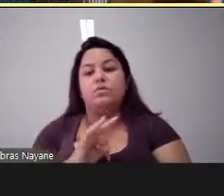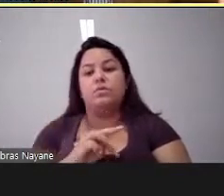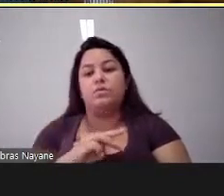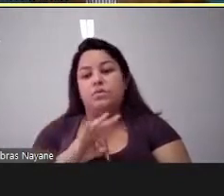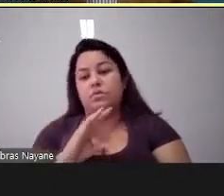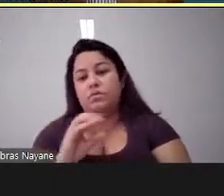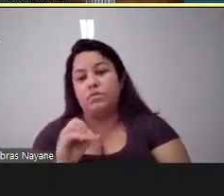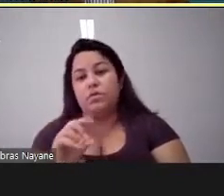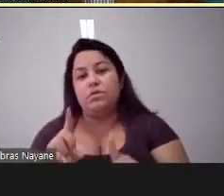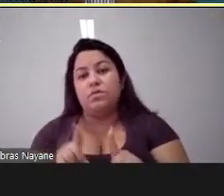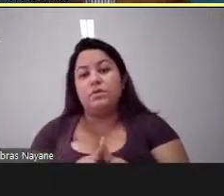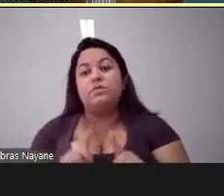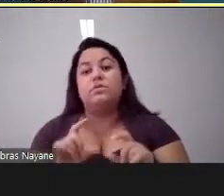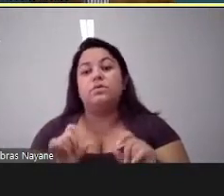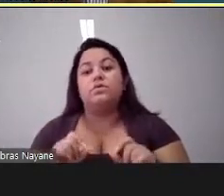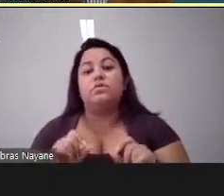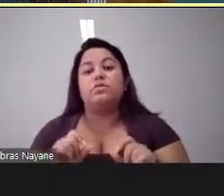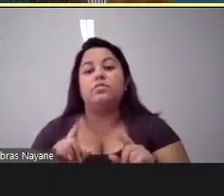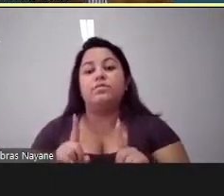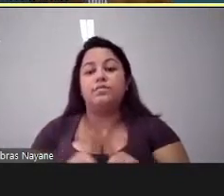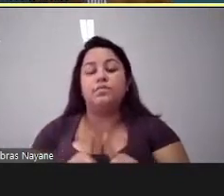for everyone